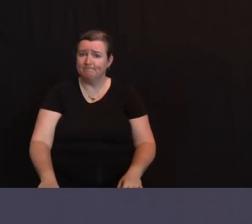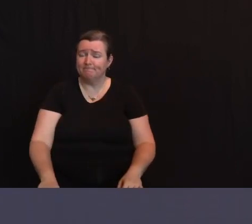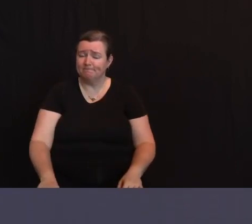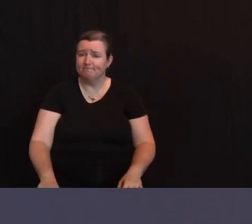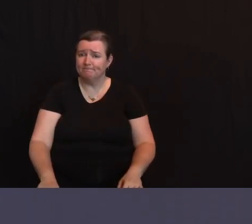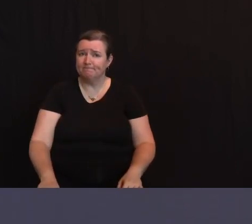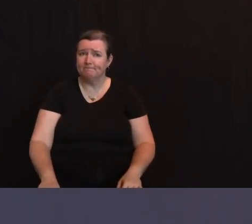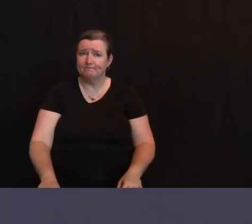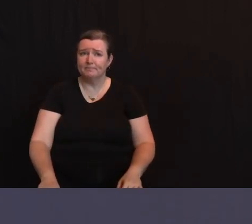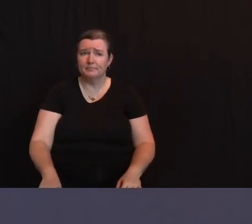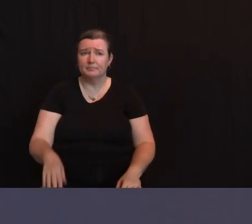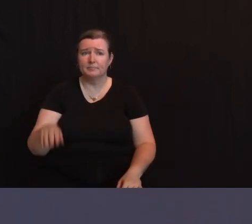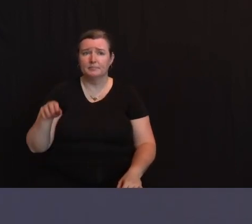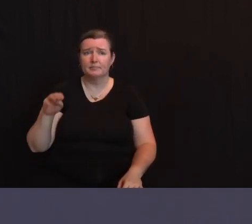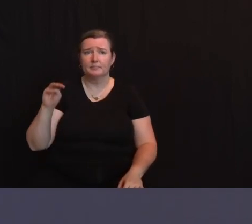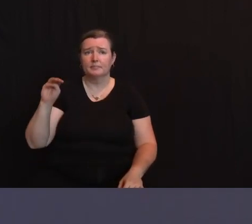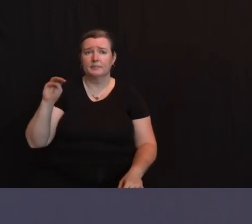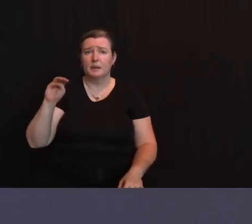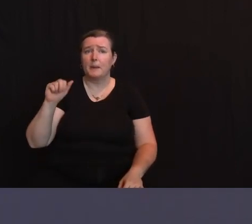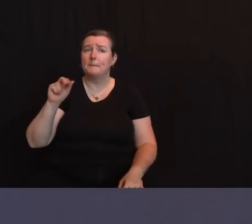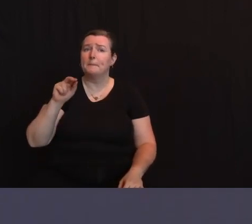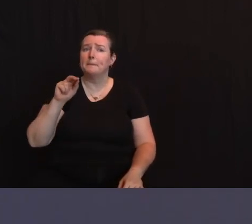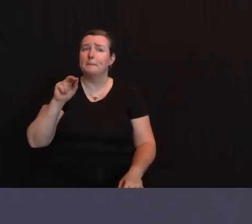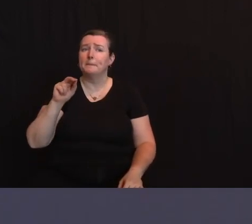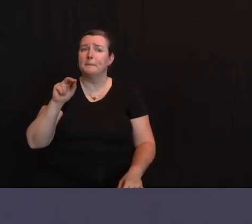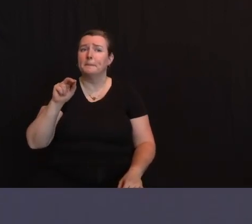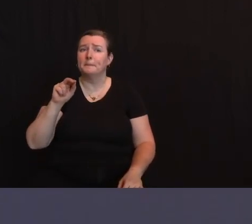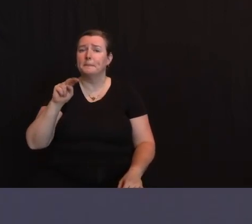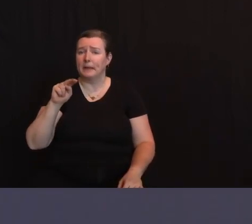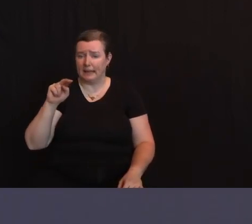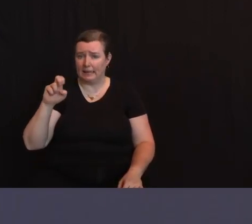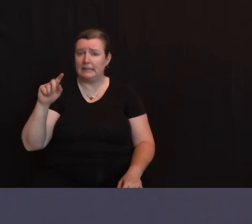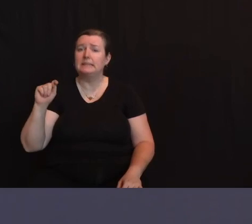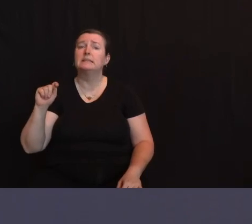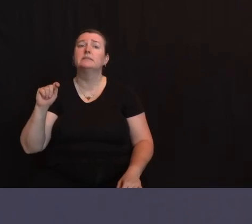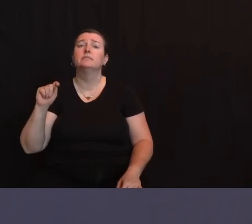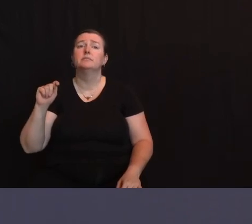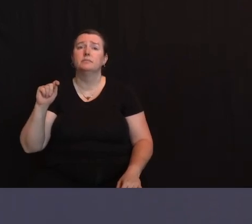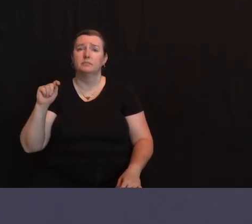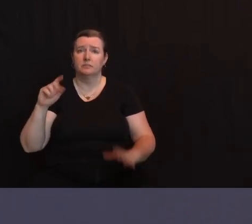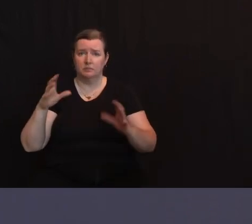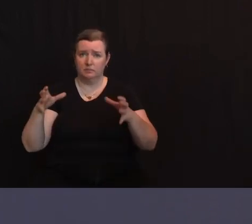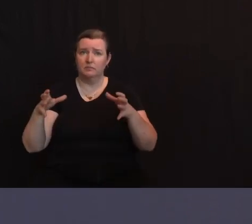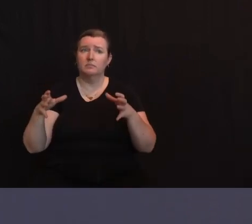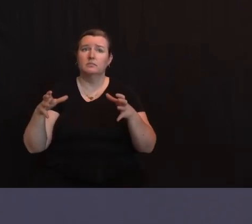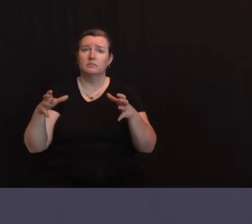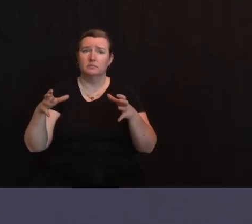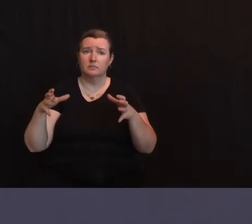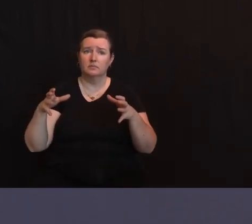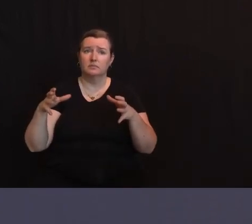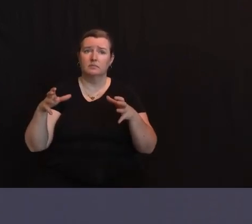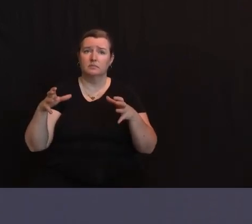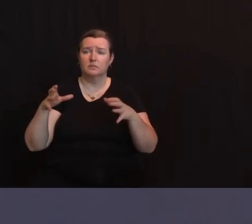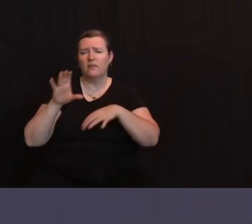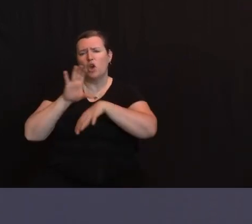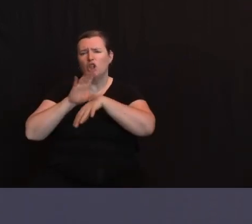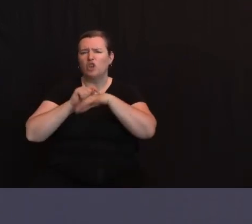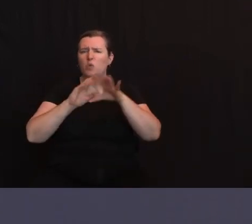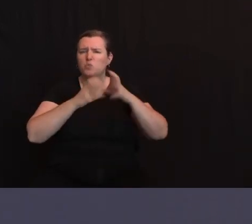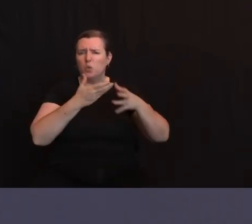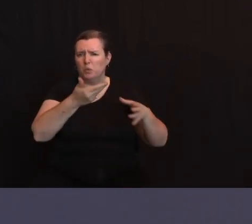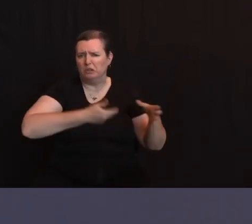Manat recommendations. We should note, folks say, well, what about the rest of the recommendations? A lot of them require